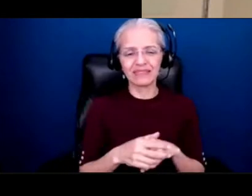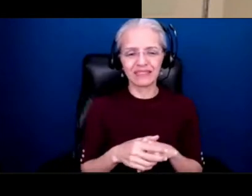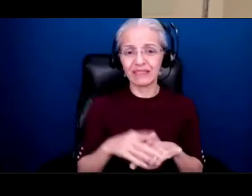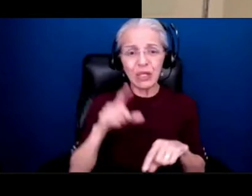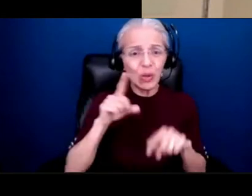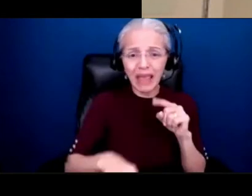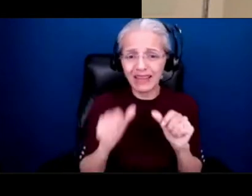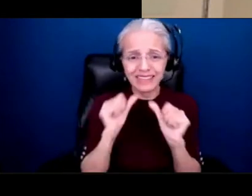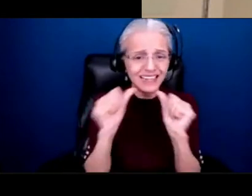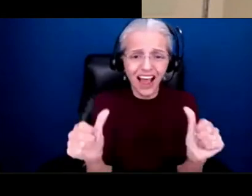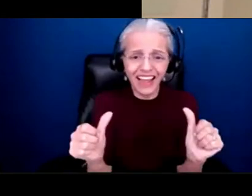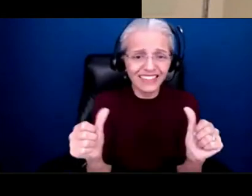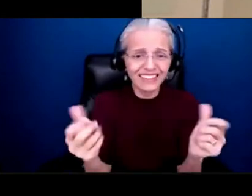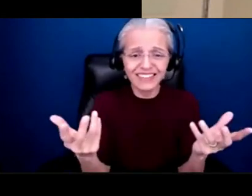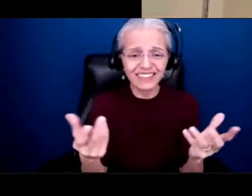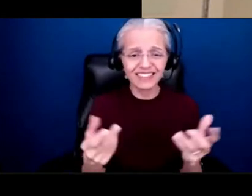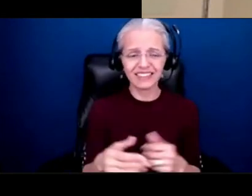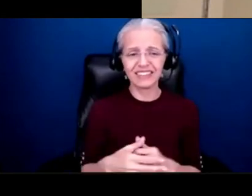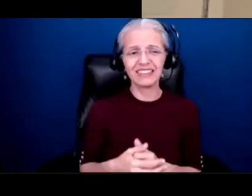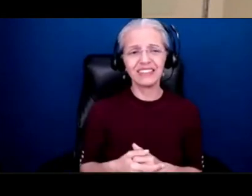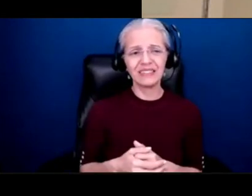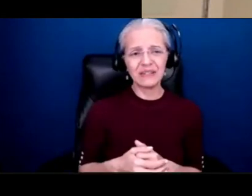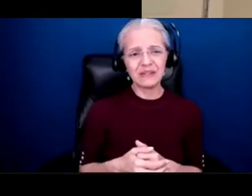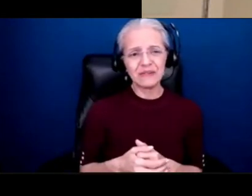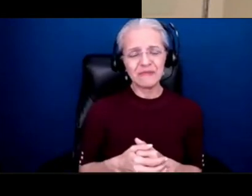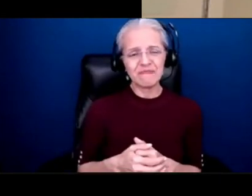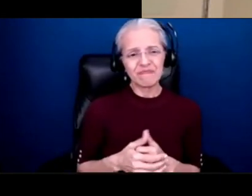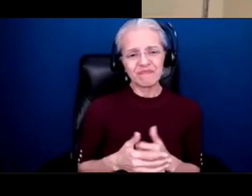is a function of the way